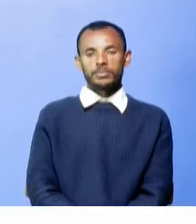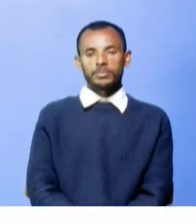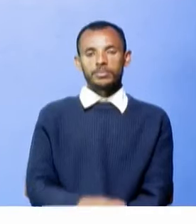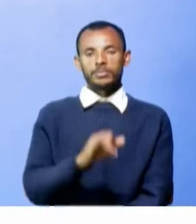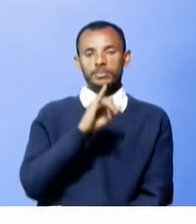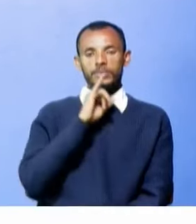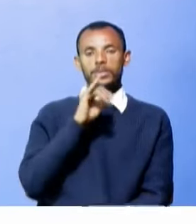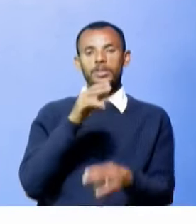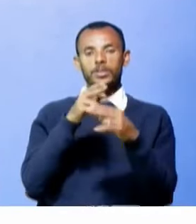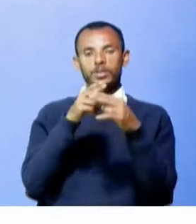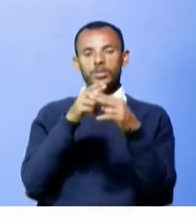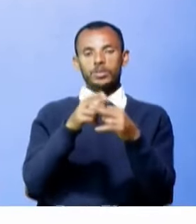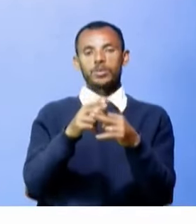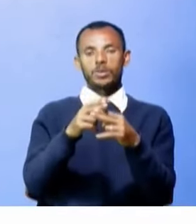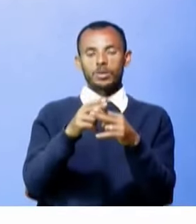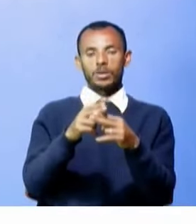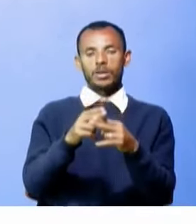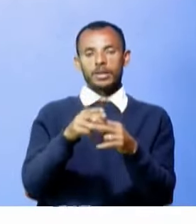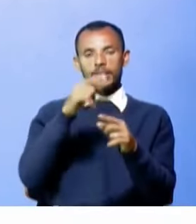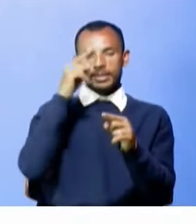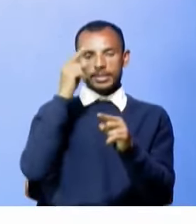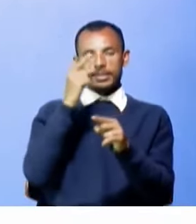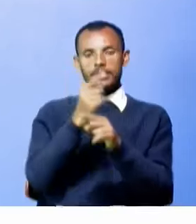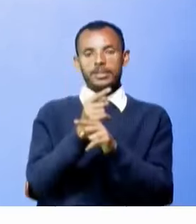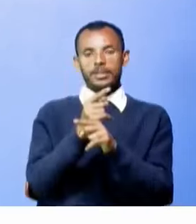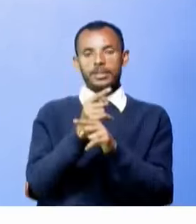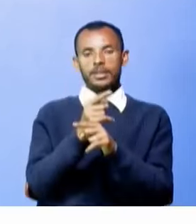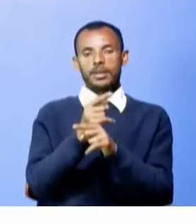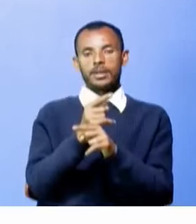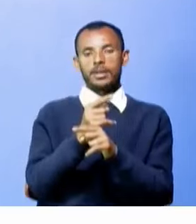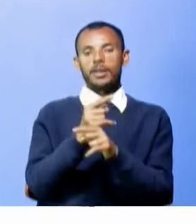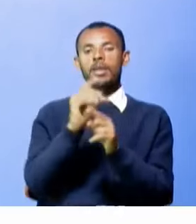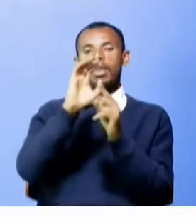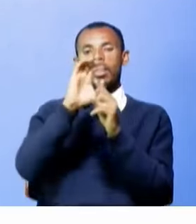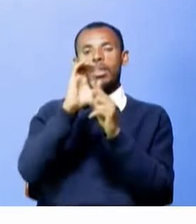is called certain event.